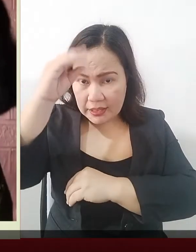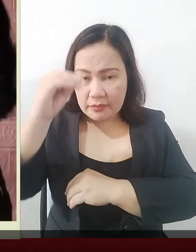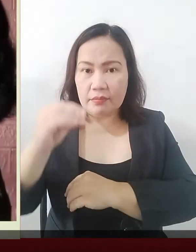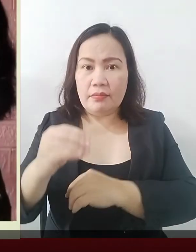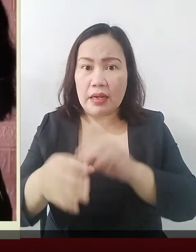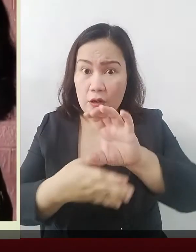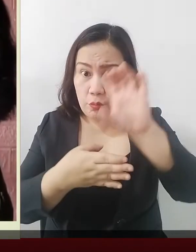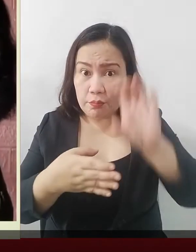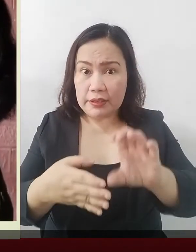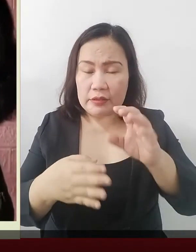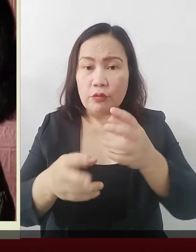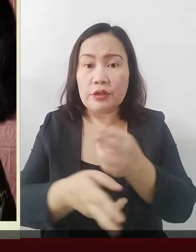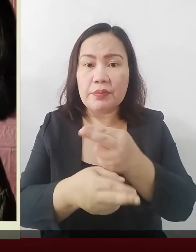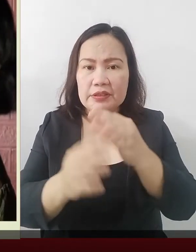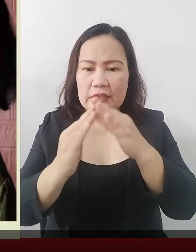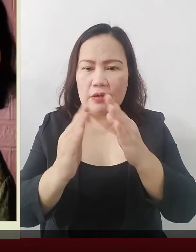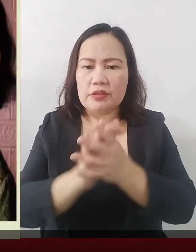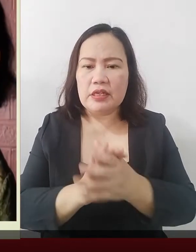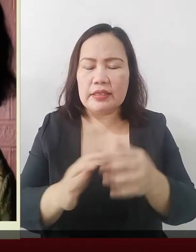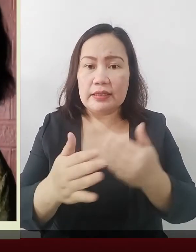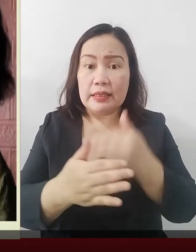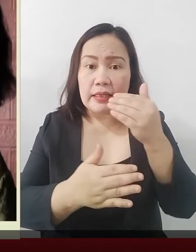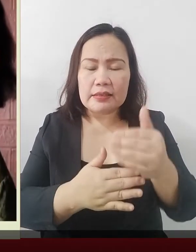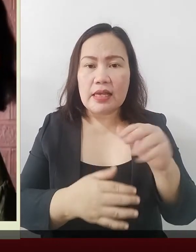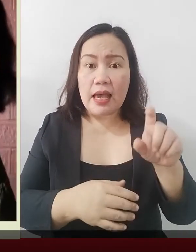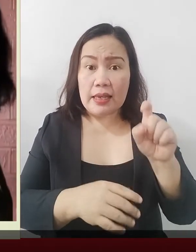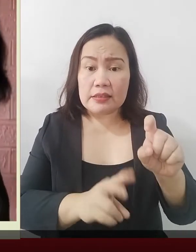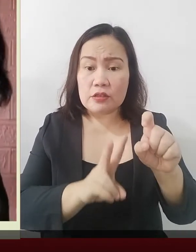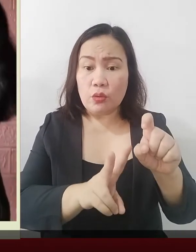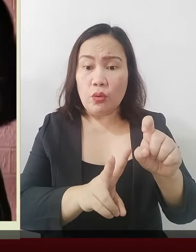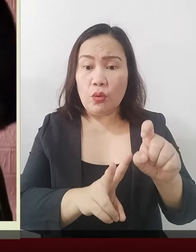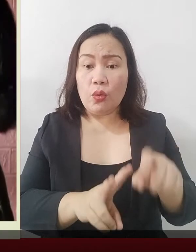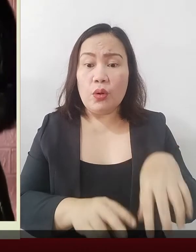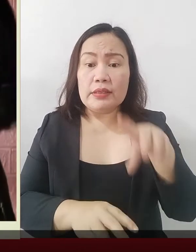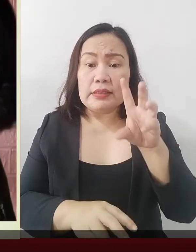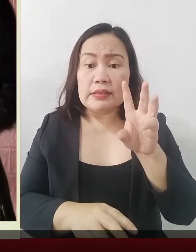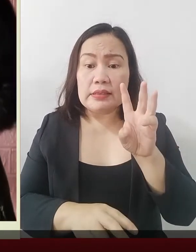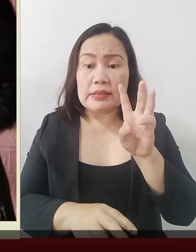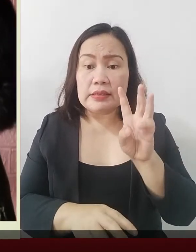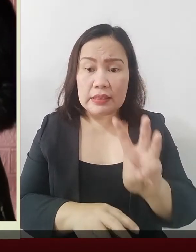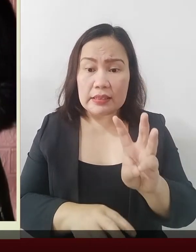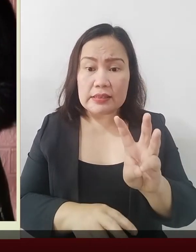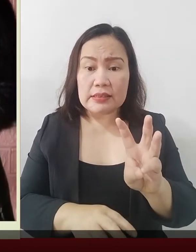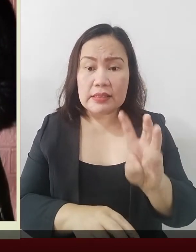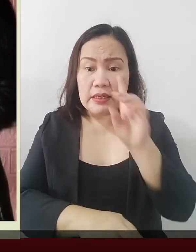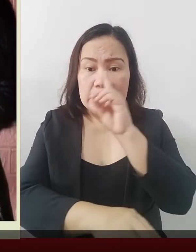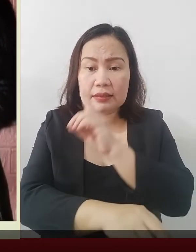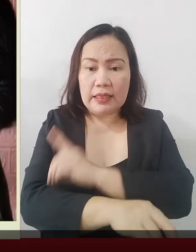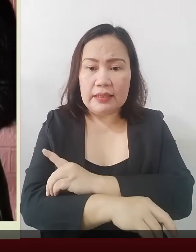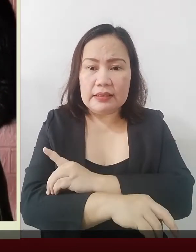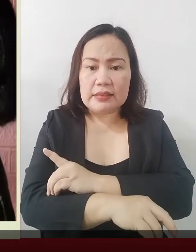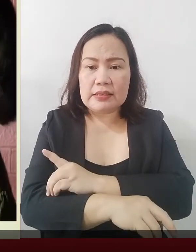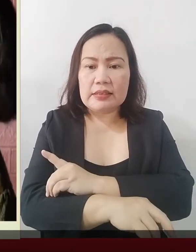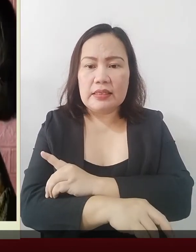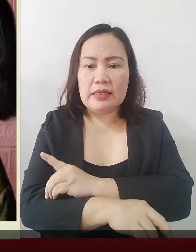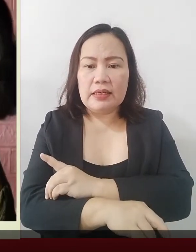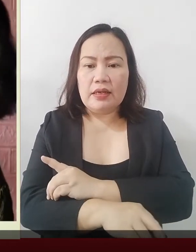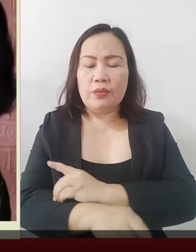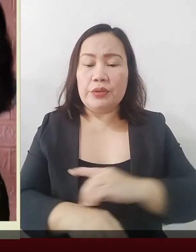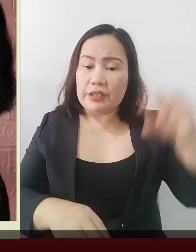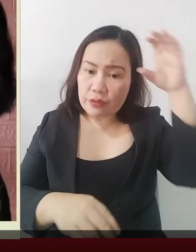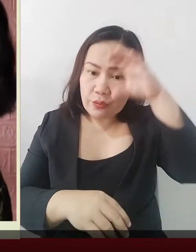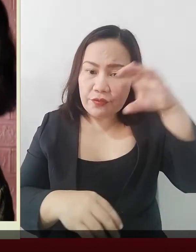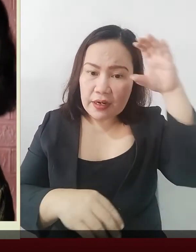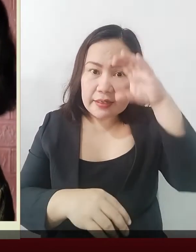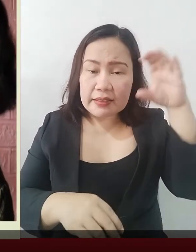Then, x sub 2 is equal to 6 days. And we need to